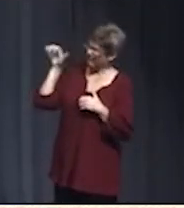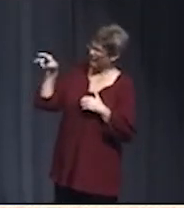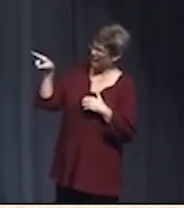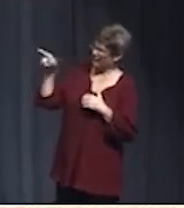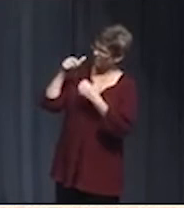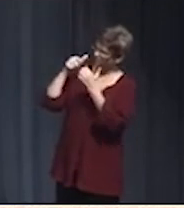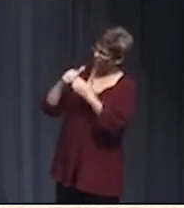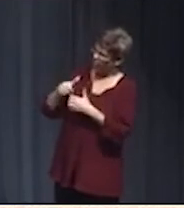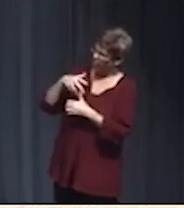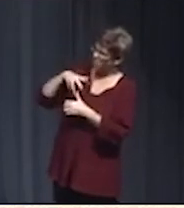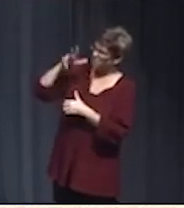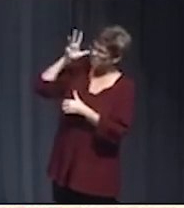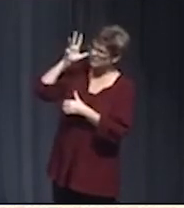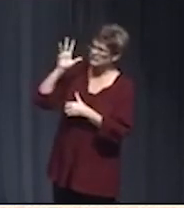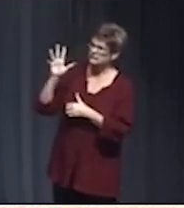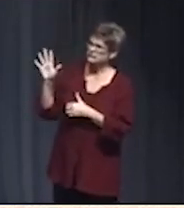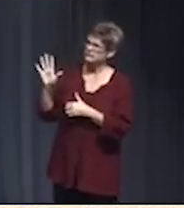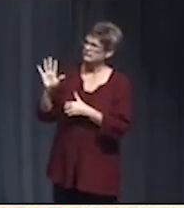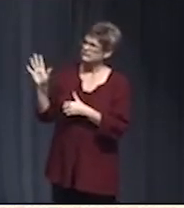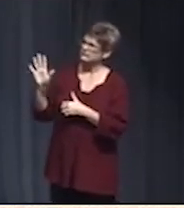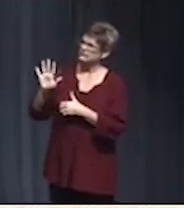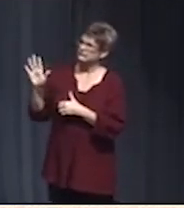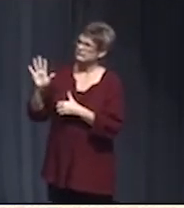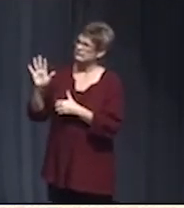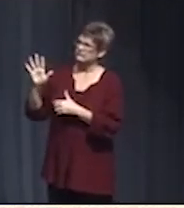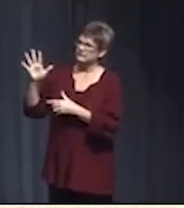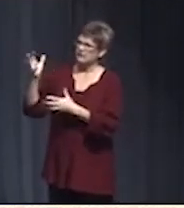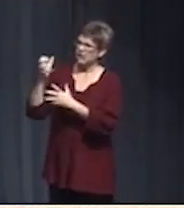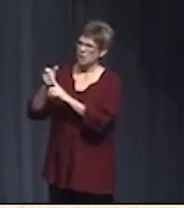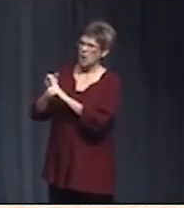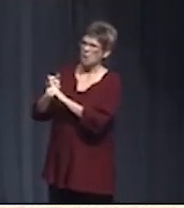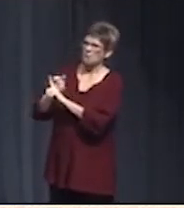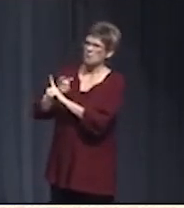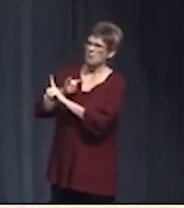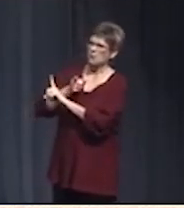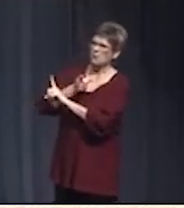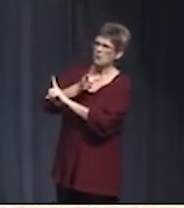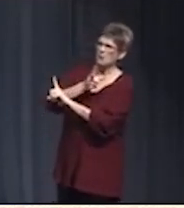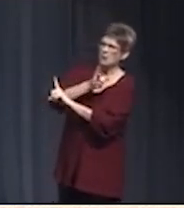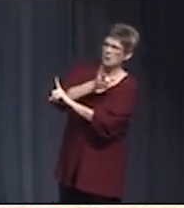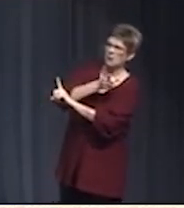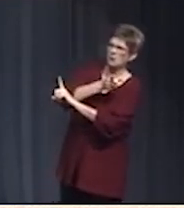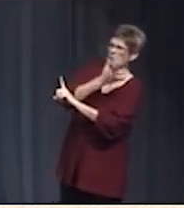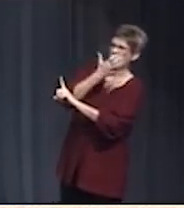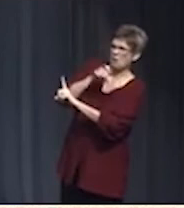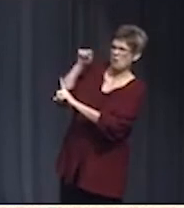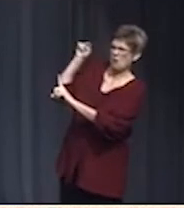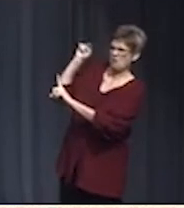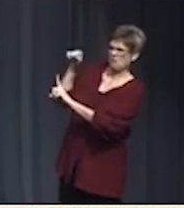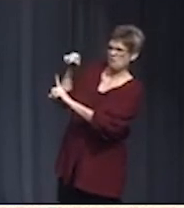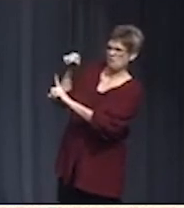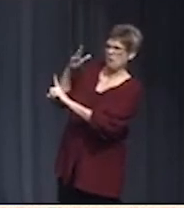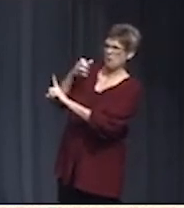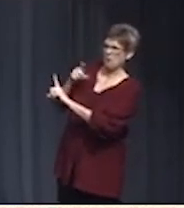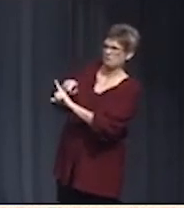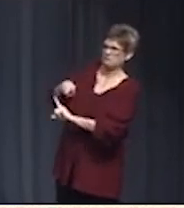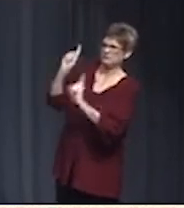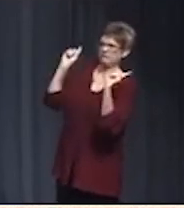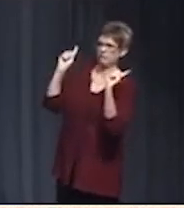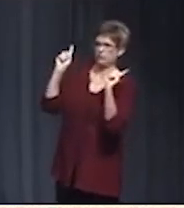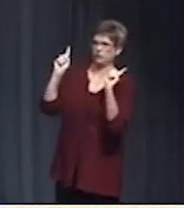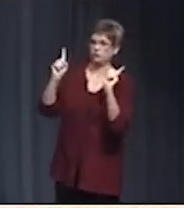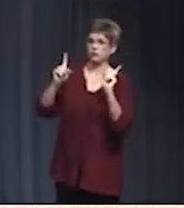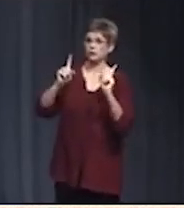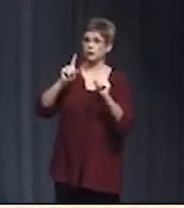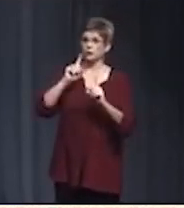to go out of my way to make sure I'm a good dad and not like what I had to grow up with. It's a win-win